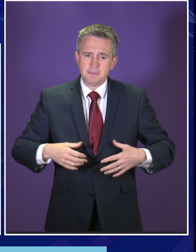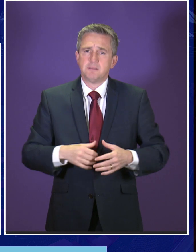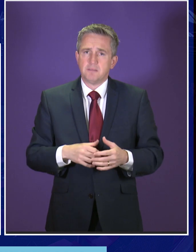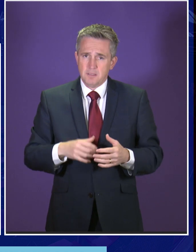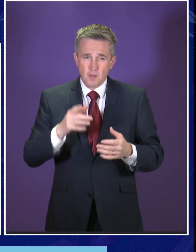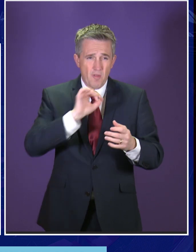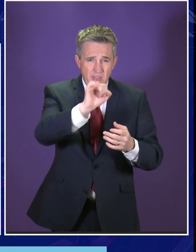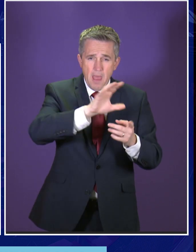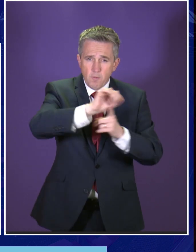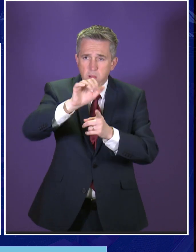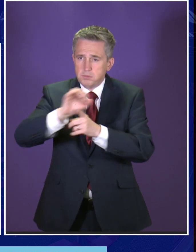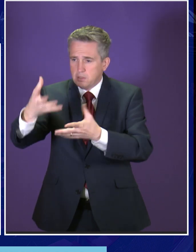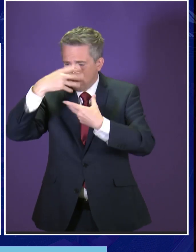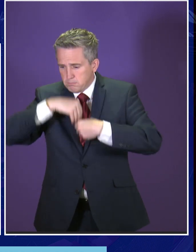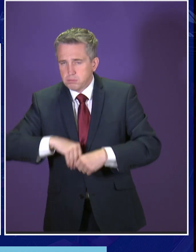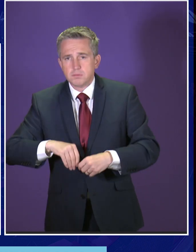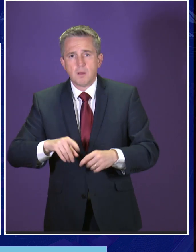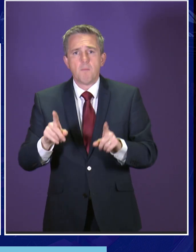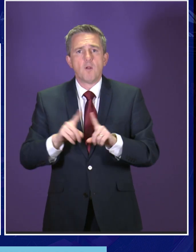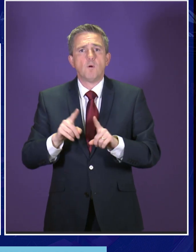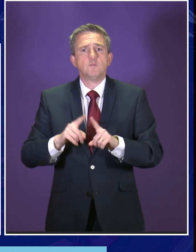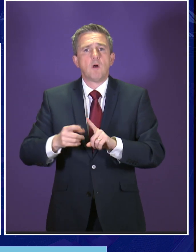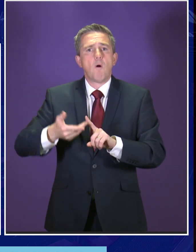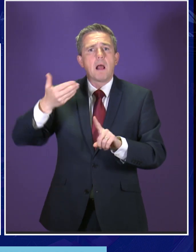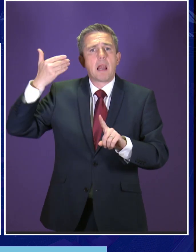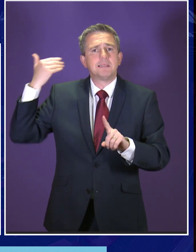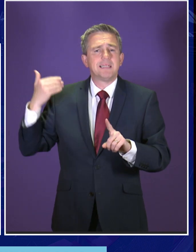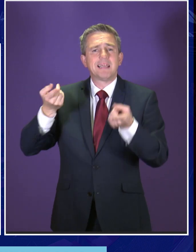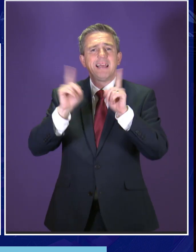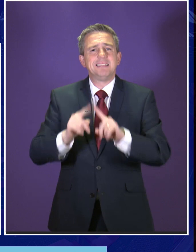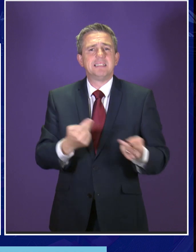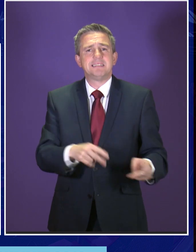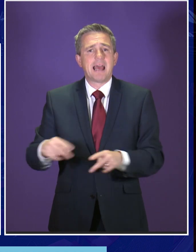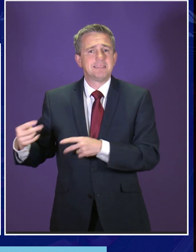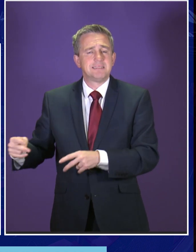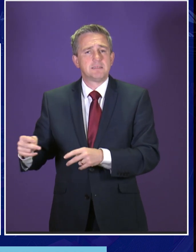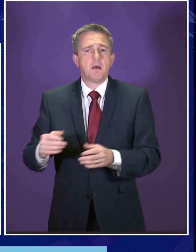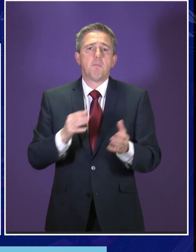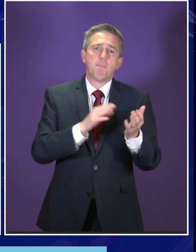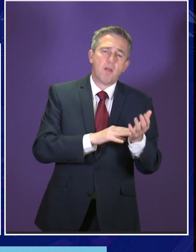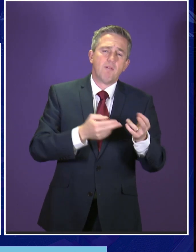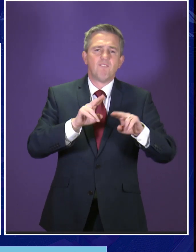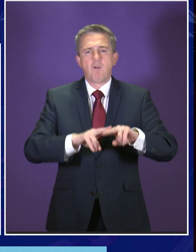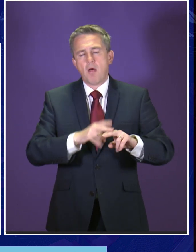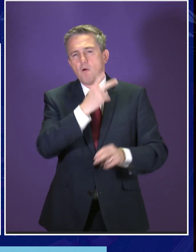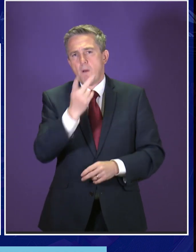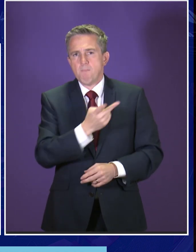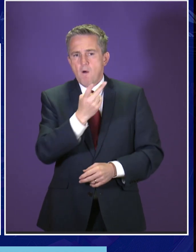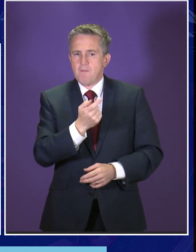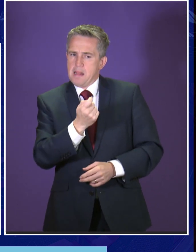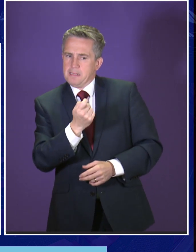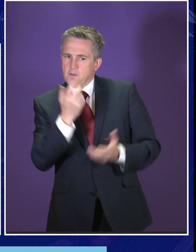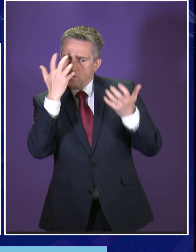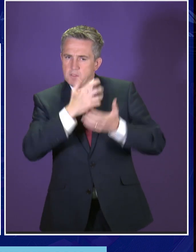in, these cultures, but also classical Indian dance. Because I think my mother and father got nervous because I was